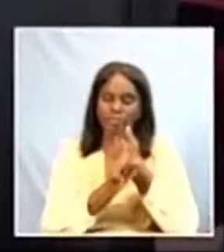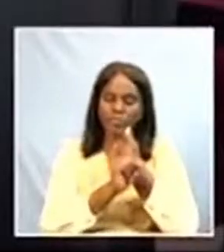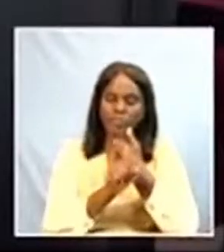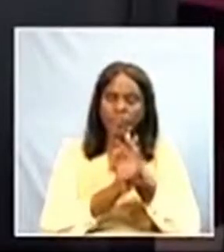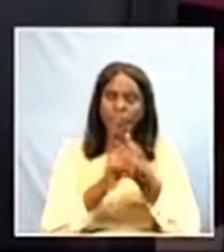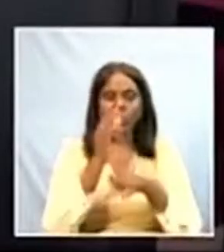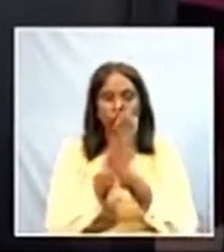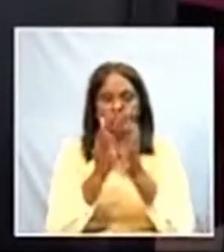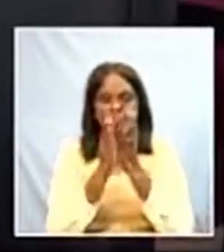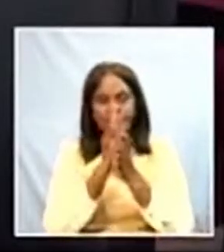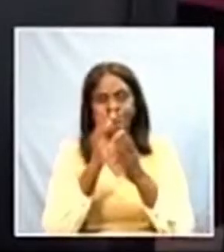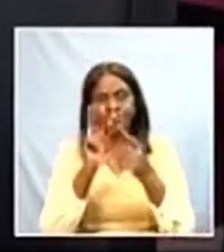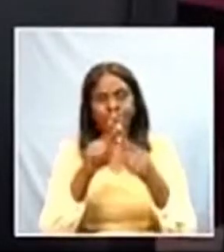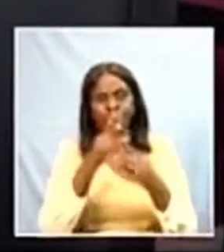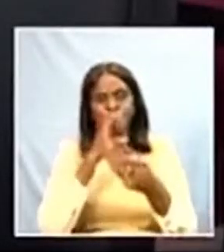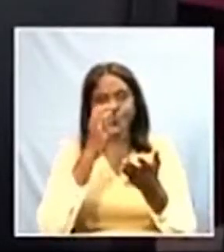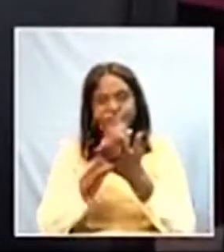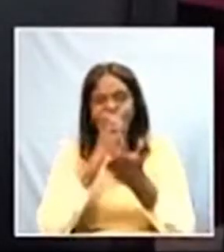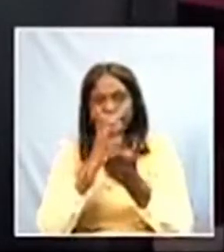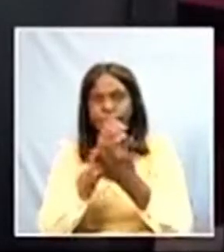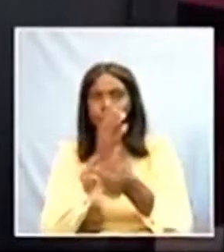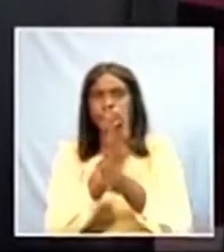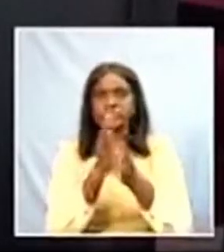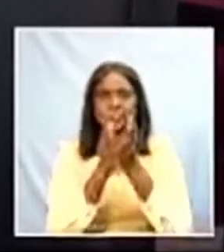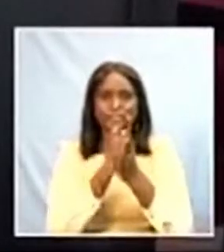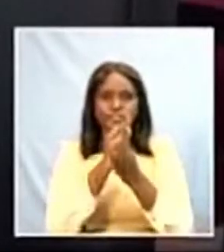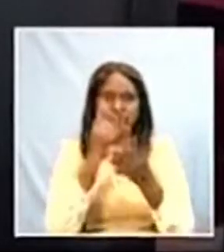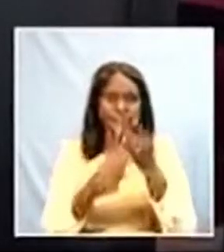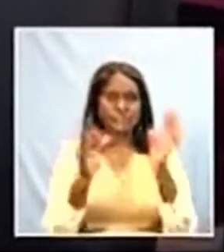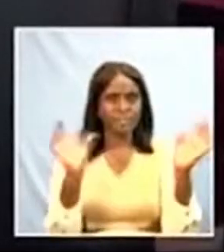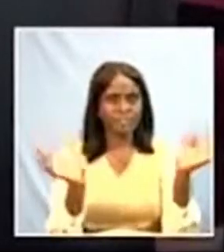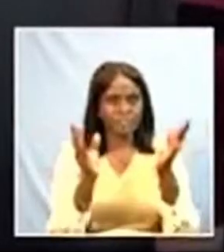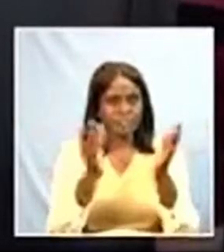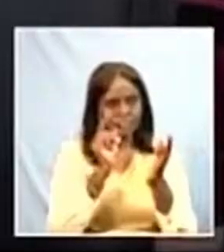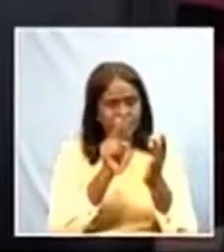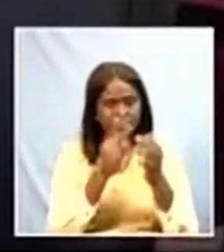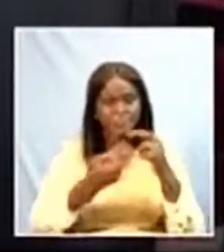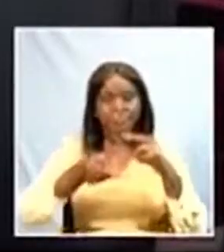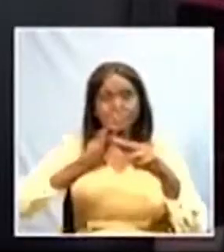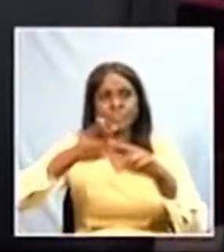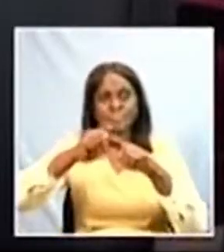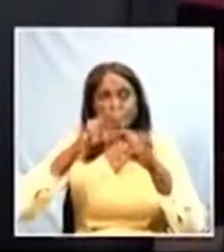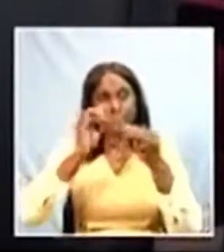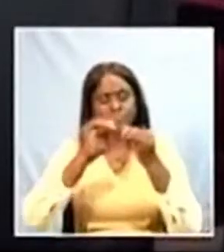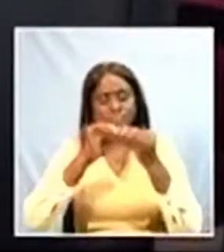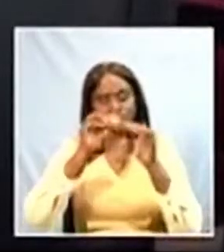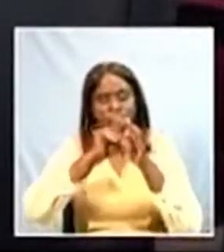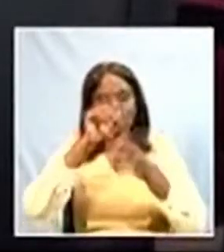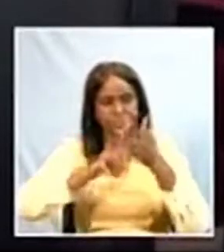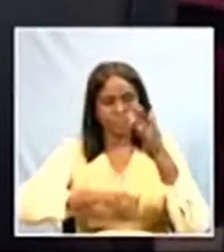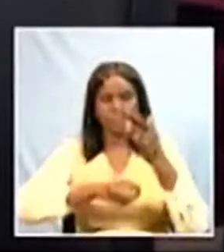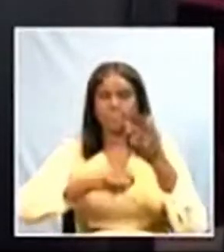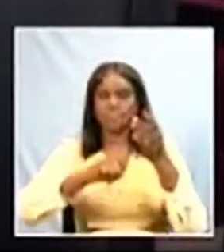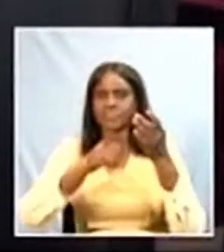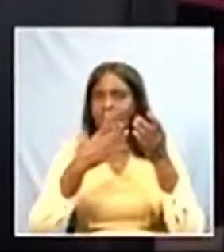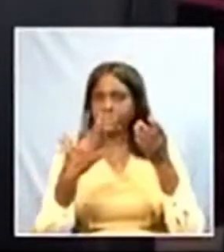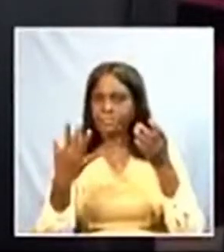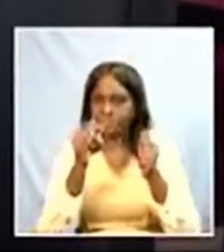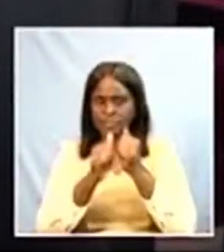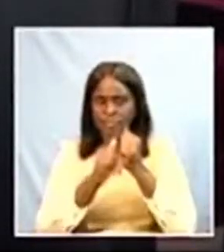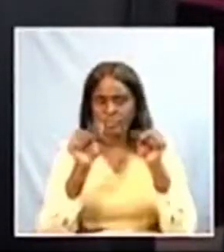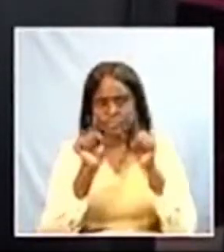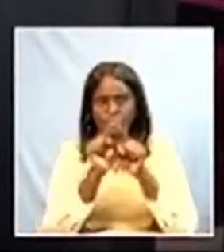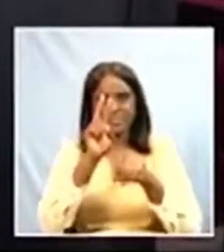to concrete structure. What motivated the increase in the cost price, which is